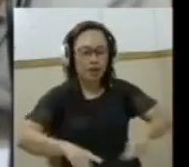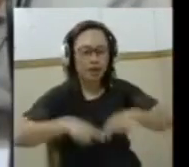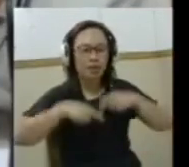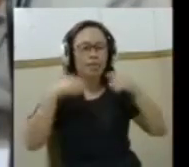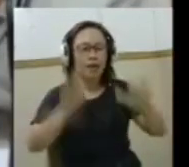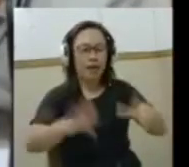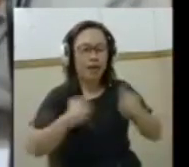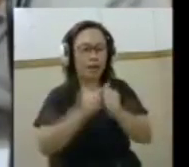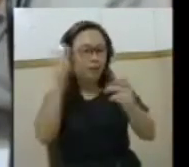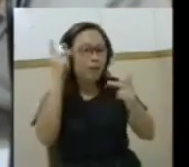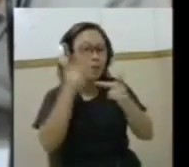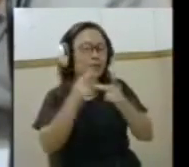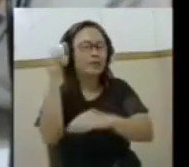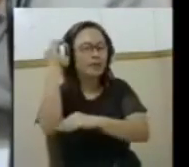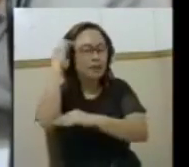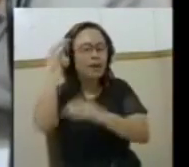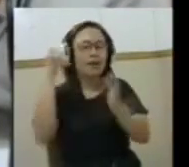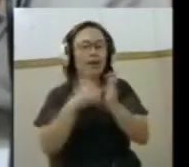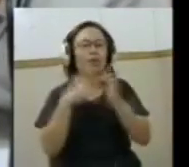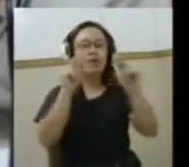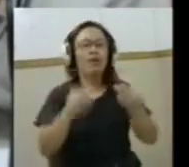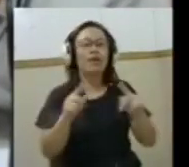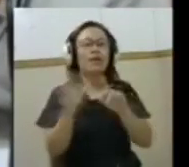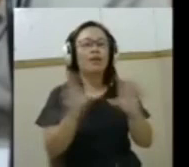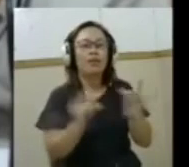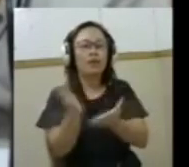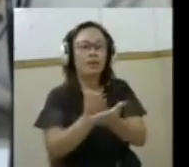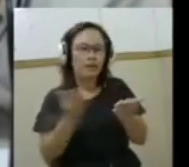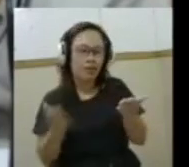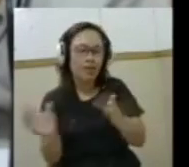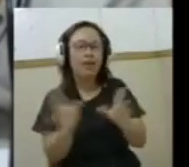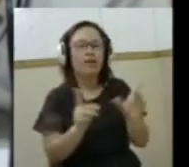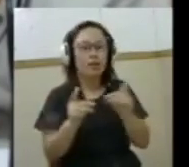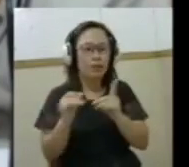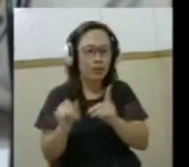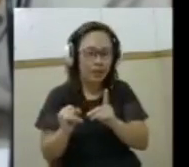purpose, instill in mind that we need to do something, and by doing